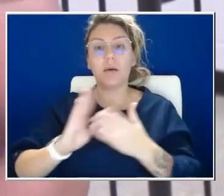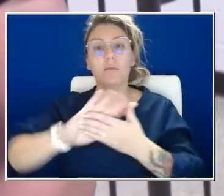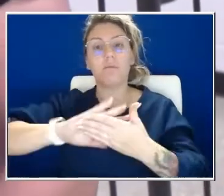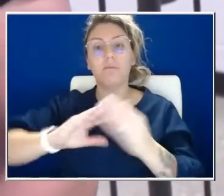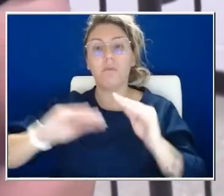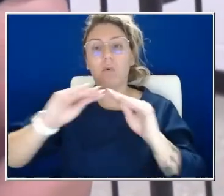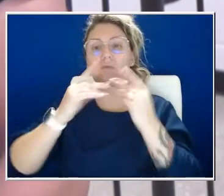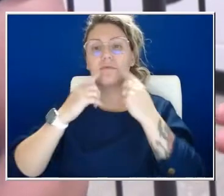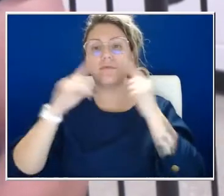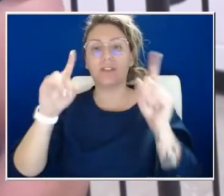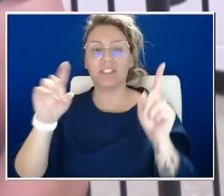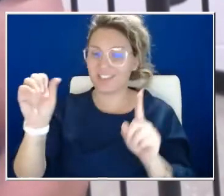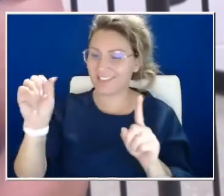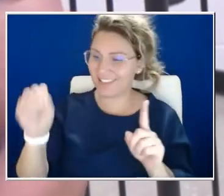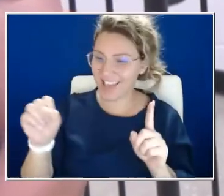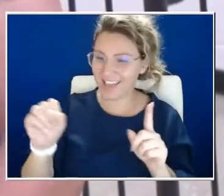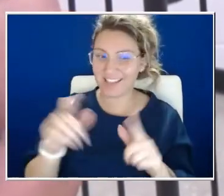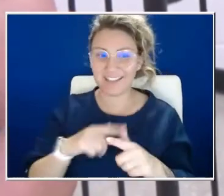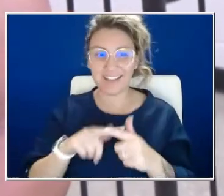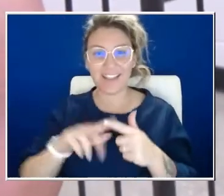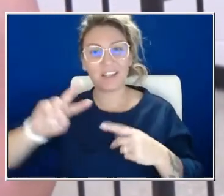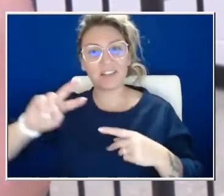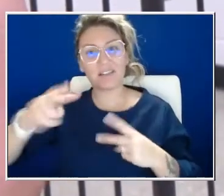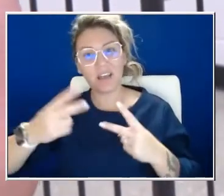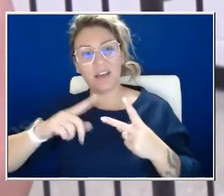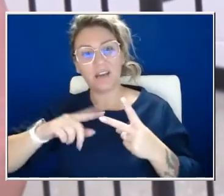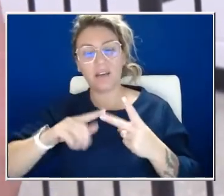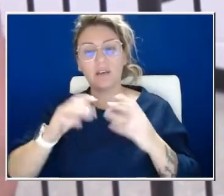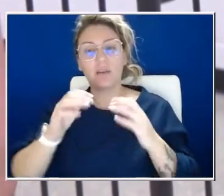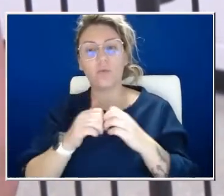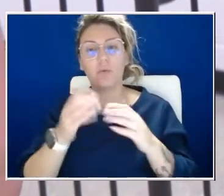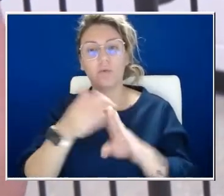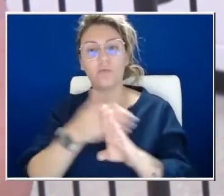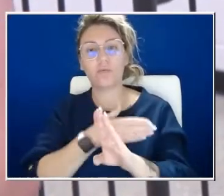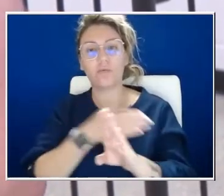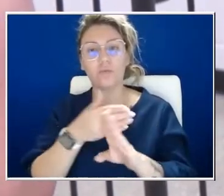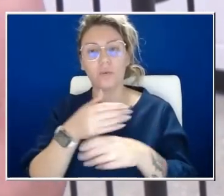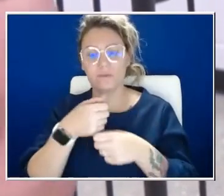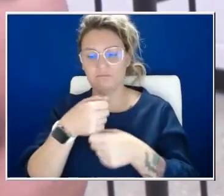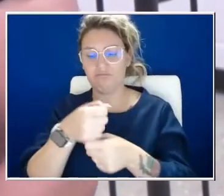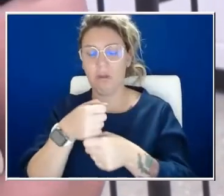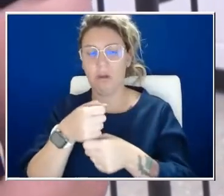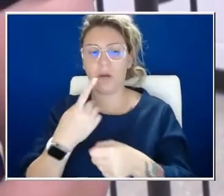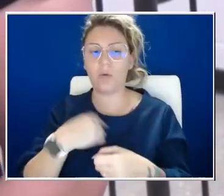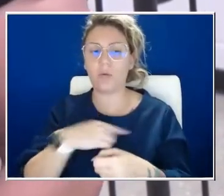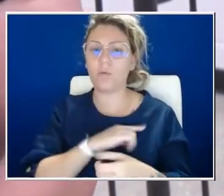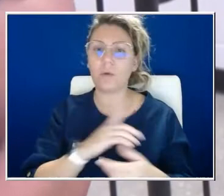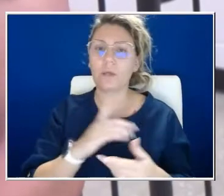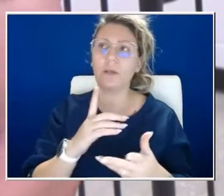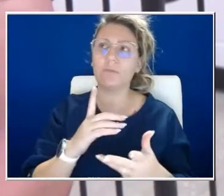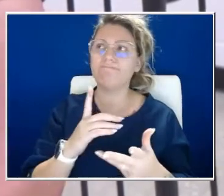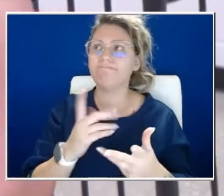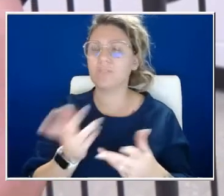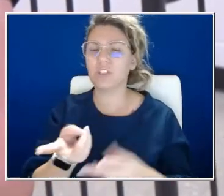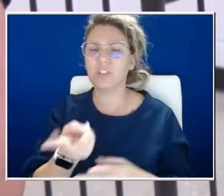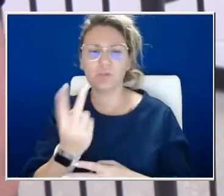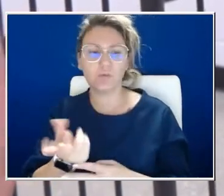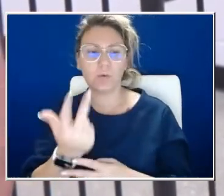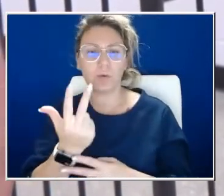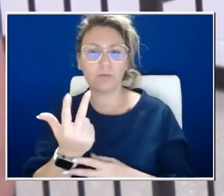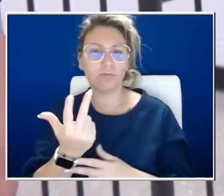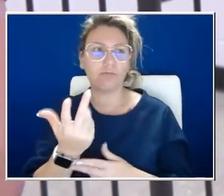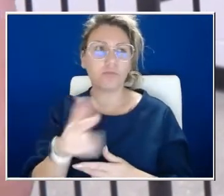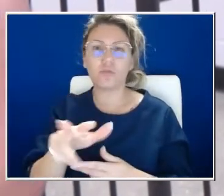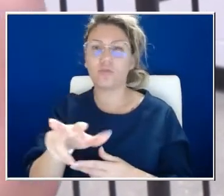secondly, with our previous product, if we had 200 or 300 of those